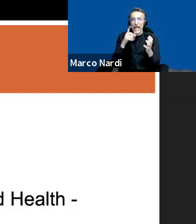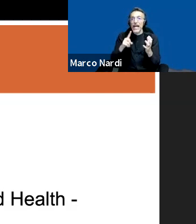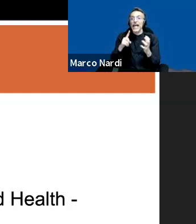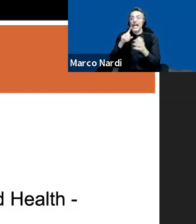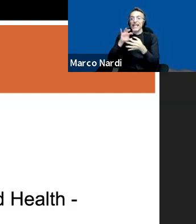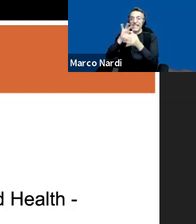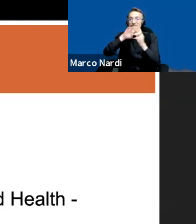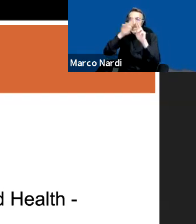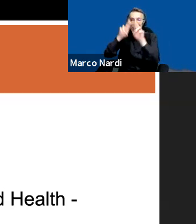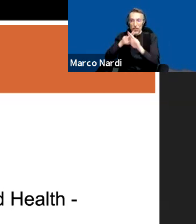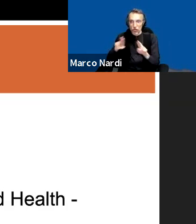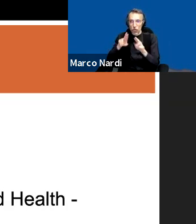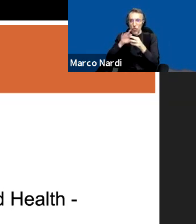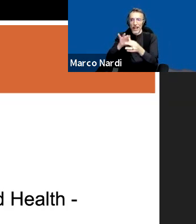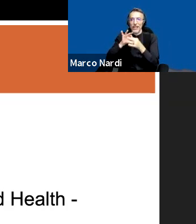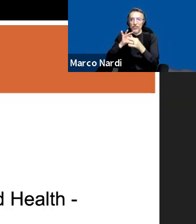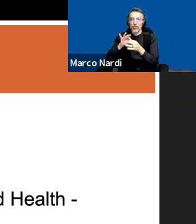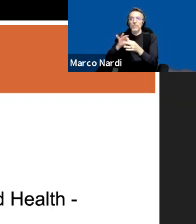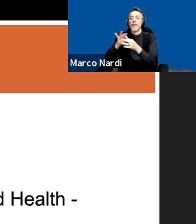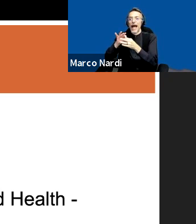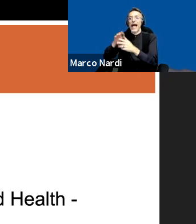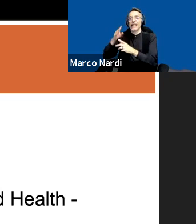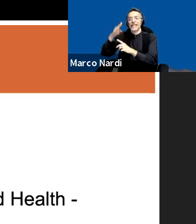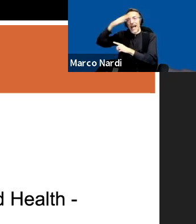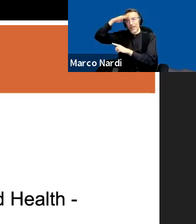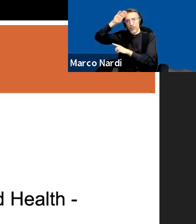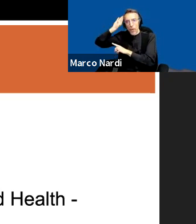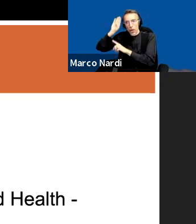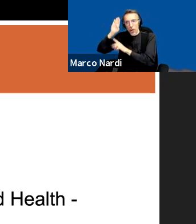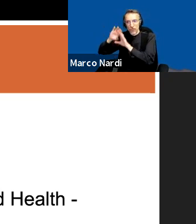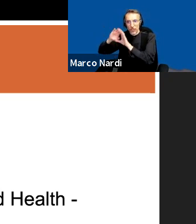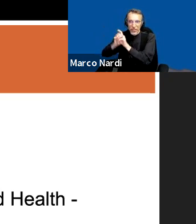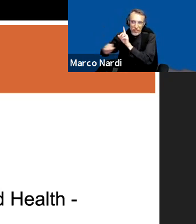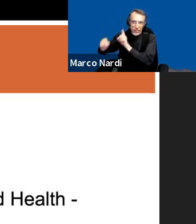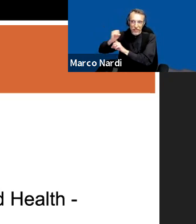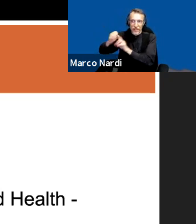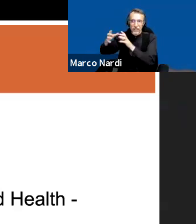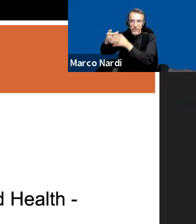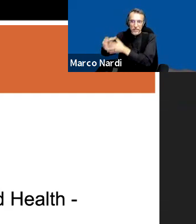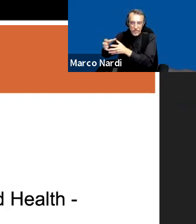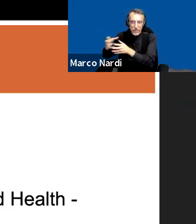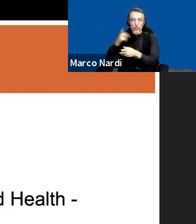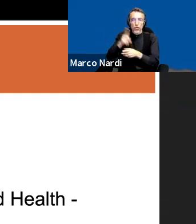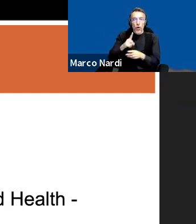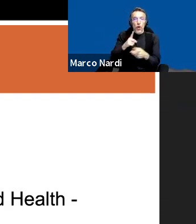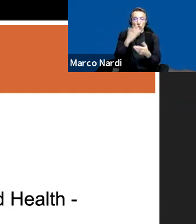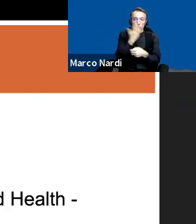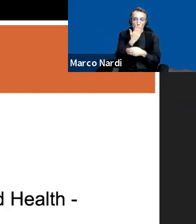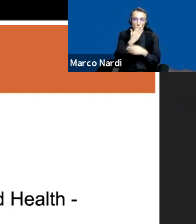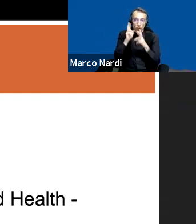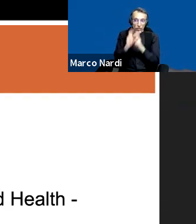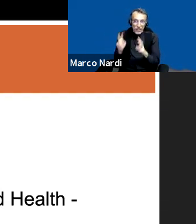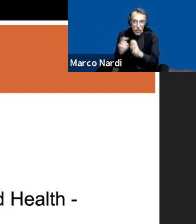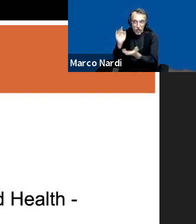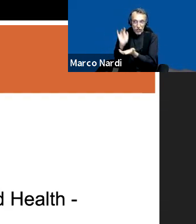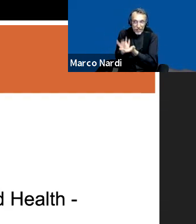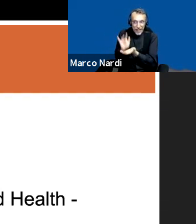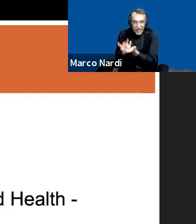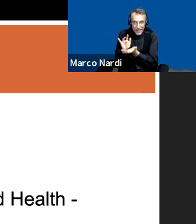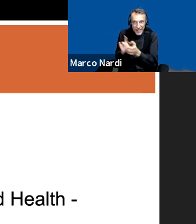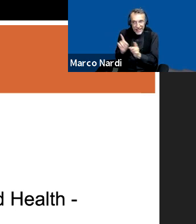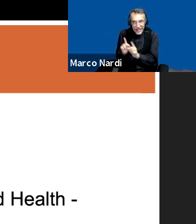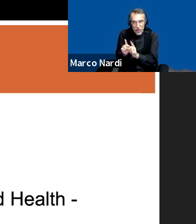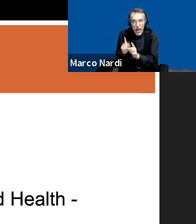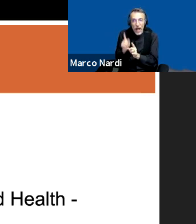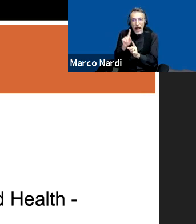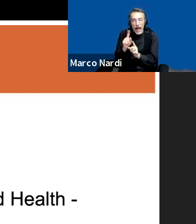and anthropology, and includes 8 school research centres and a significant